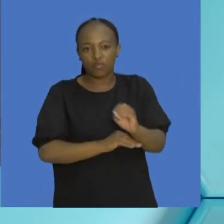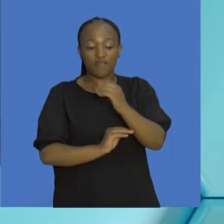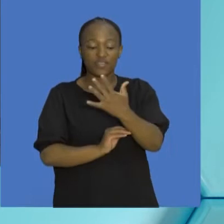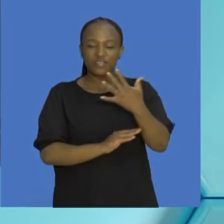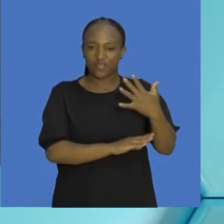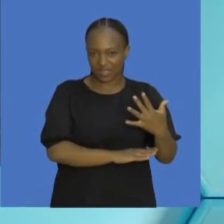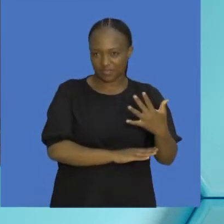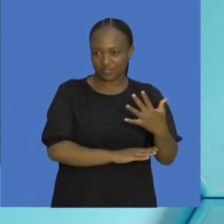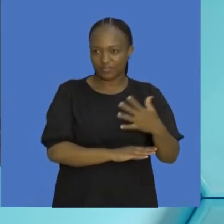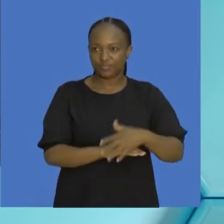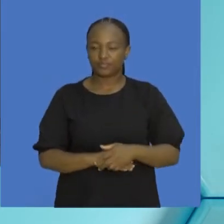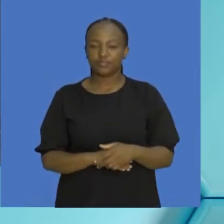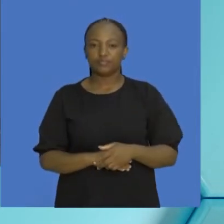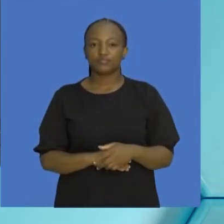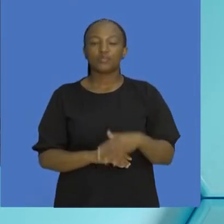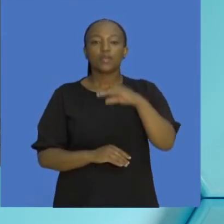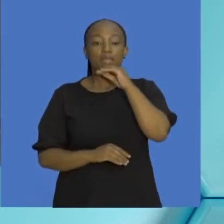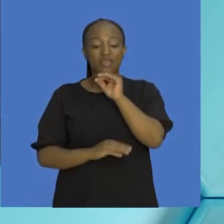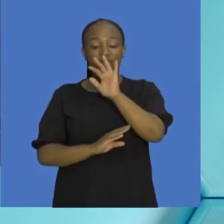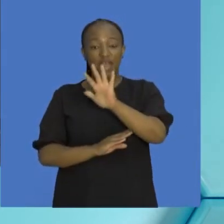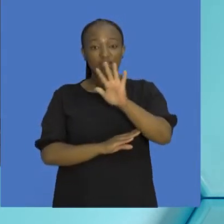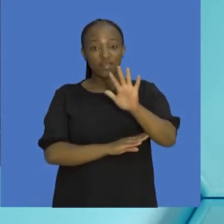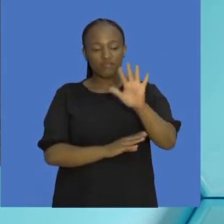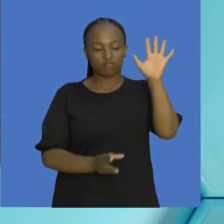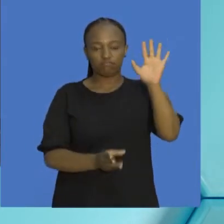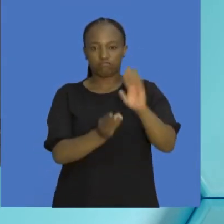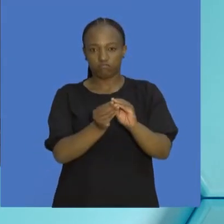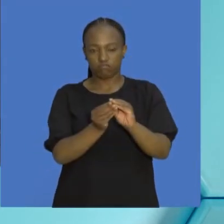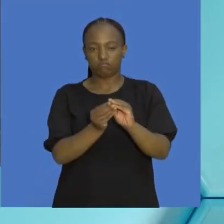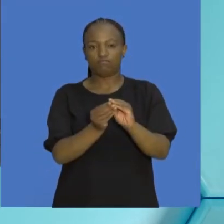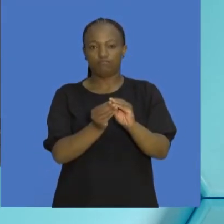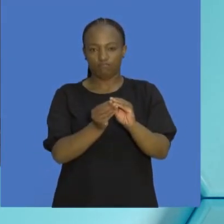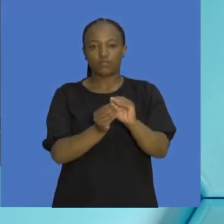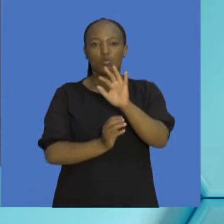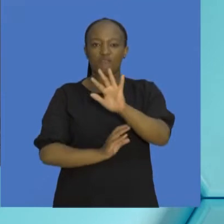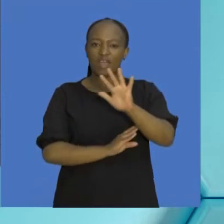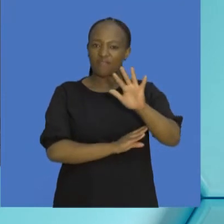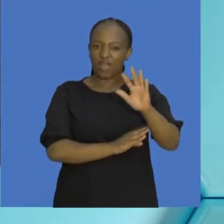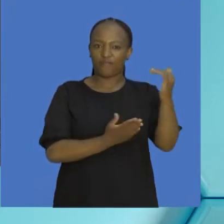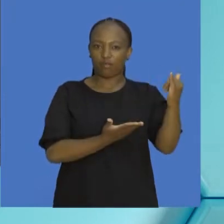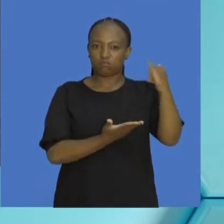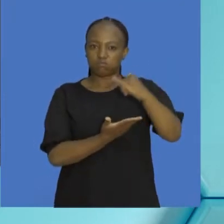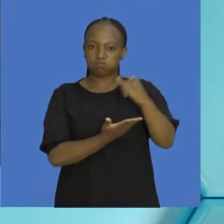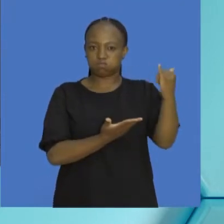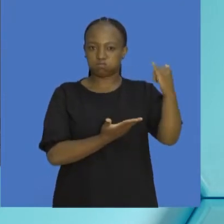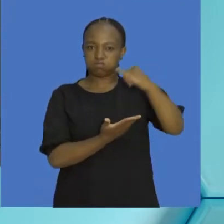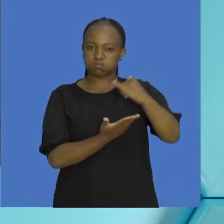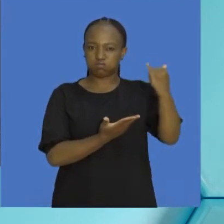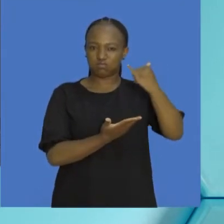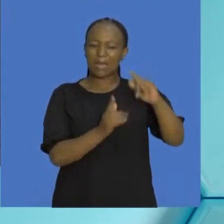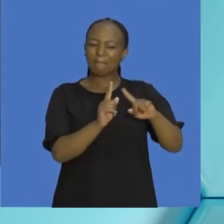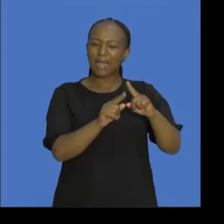So the total frequency for this will be 55, because we're working with what? 55 planes that arrived